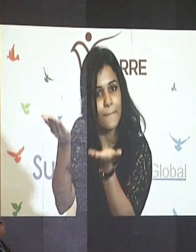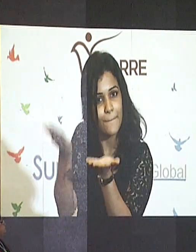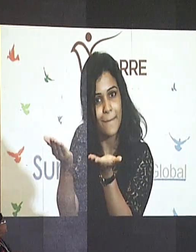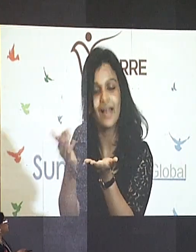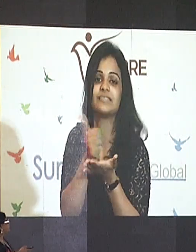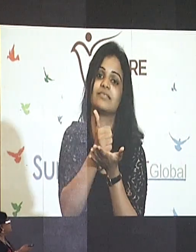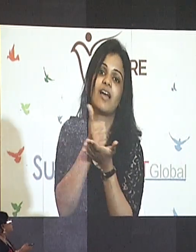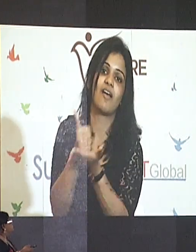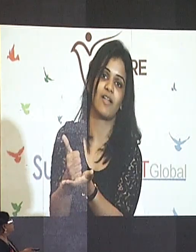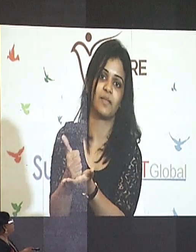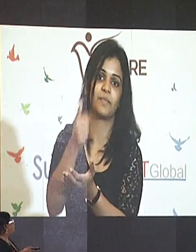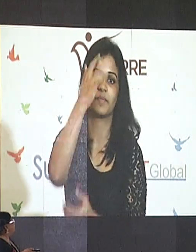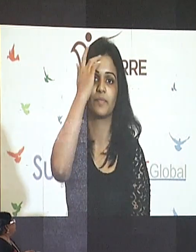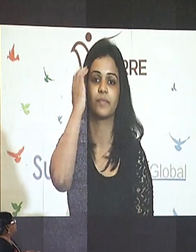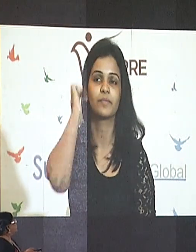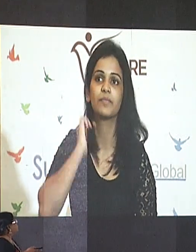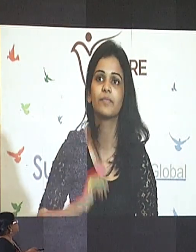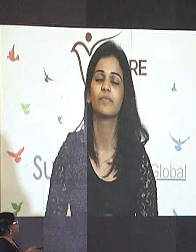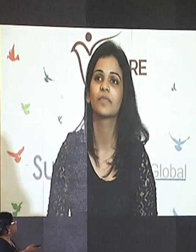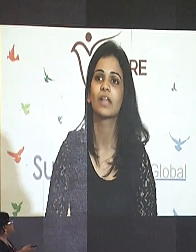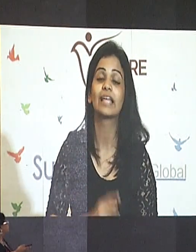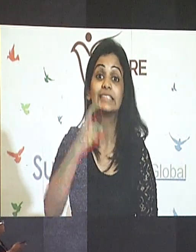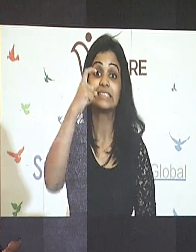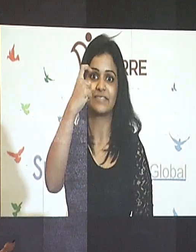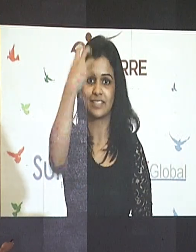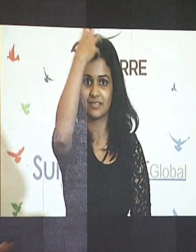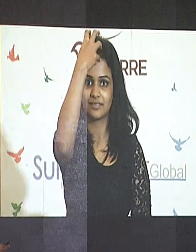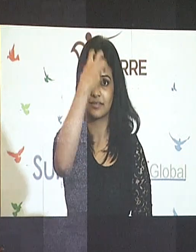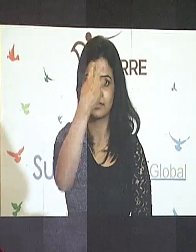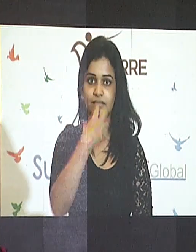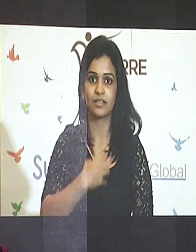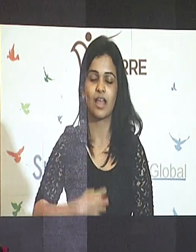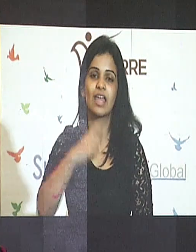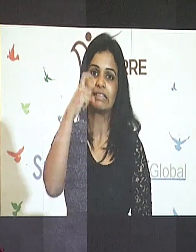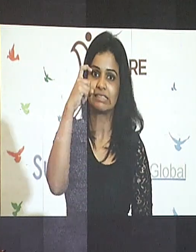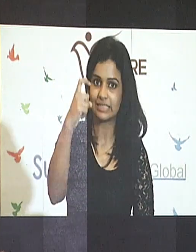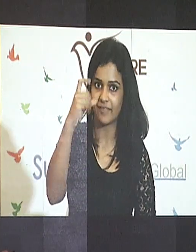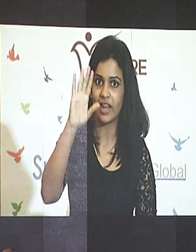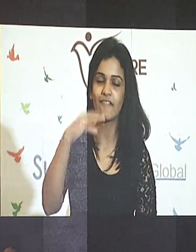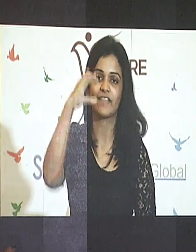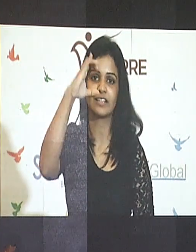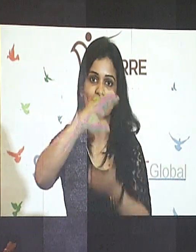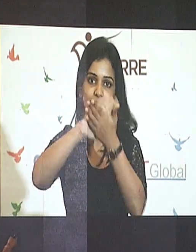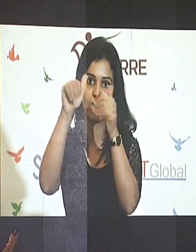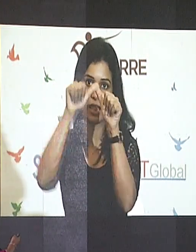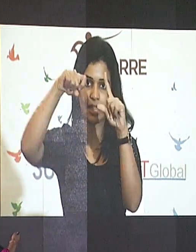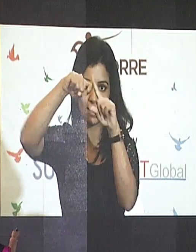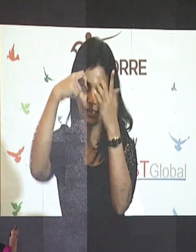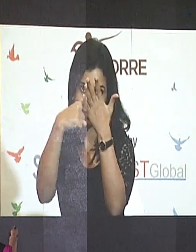These are the seven chakras. The saptaswaras and seven chakras are correlated. Let's just